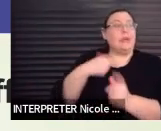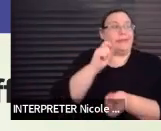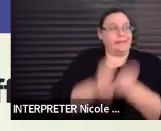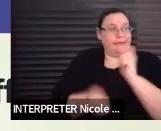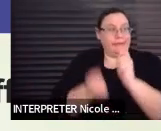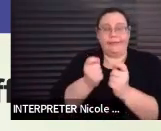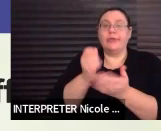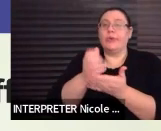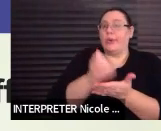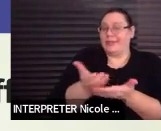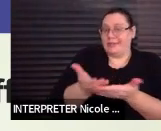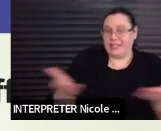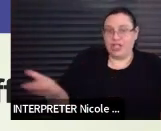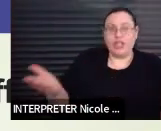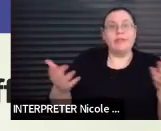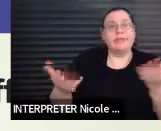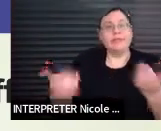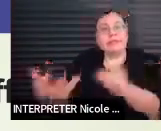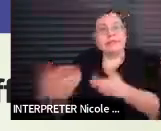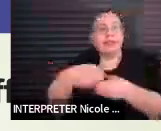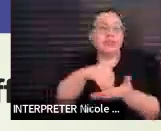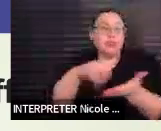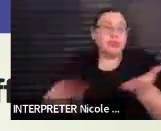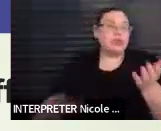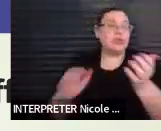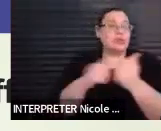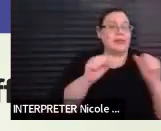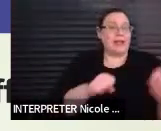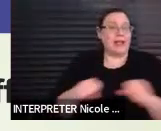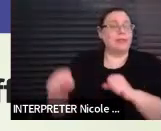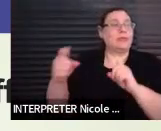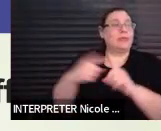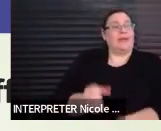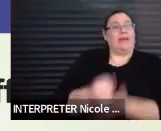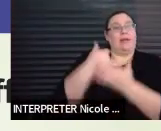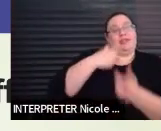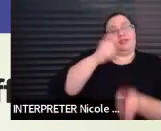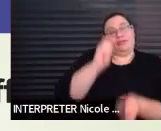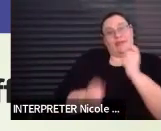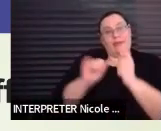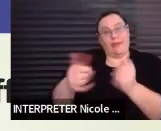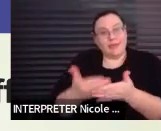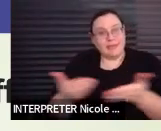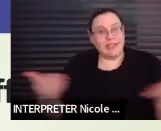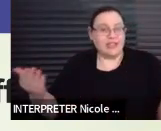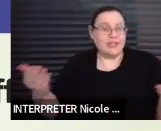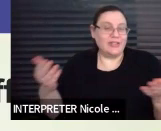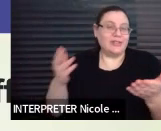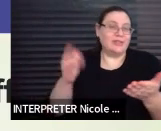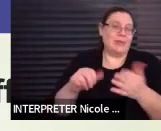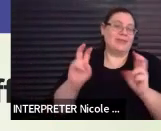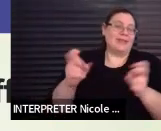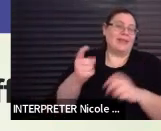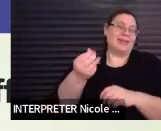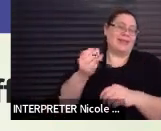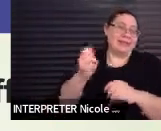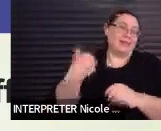materials, and so engaging the students with being able to help us revise those materials was kind of a theme that we had.